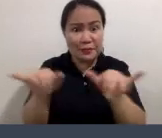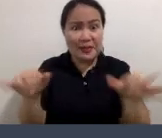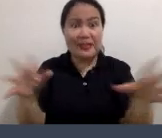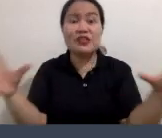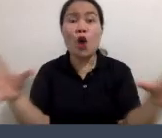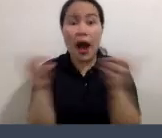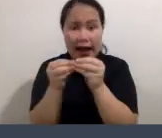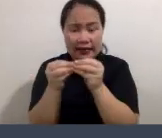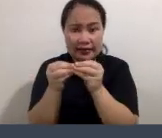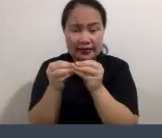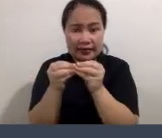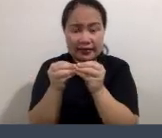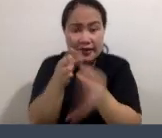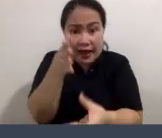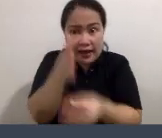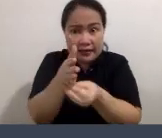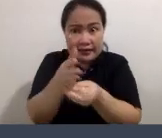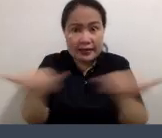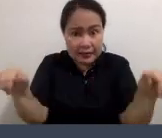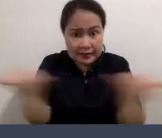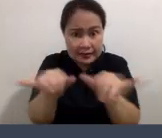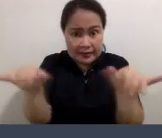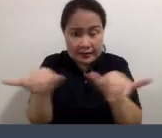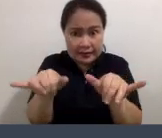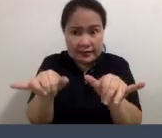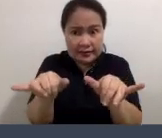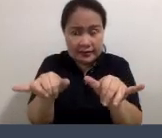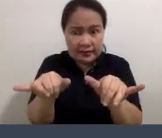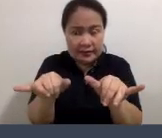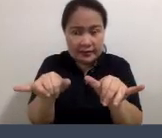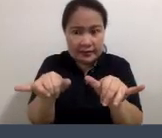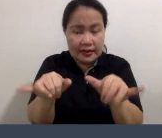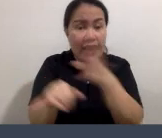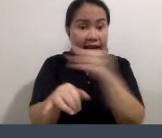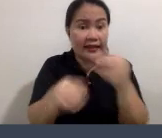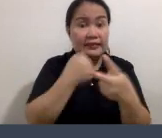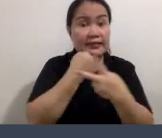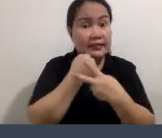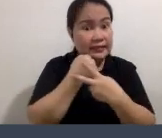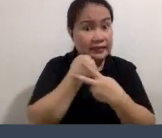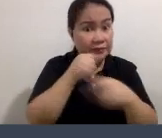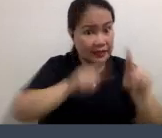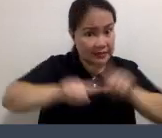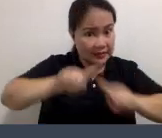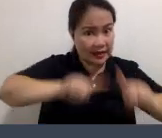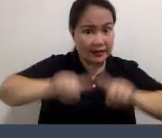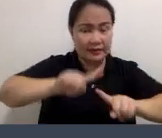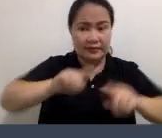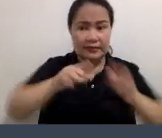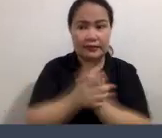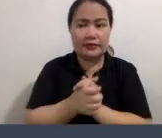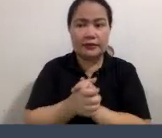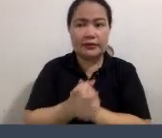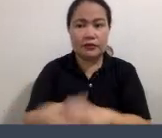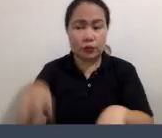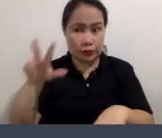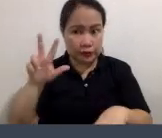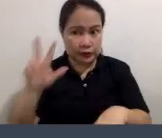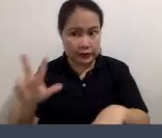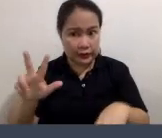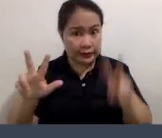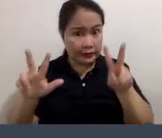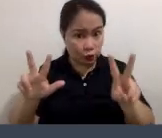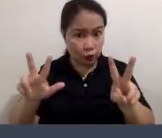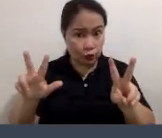sila. Pareho silang negative. So, ano nga ulit? Same sign, add, and keep. Okay. So,